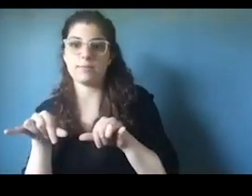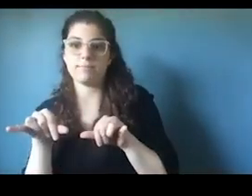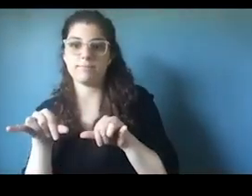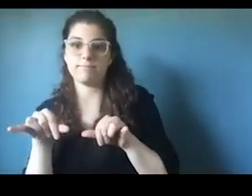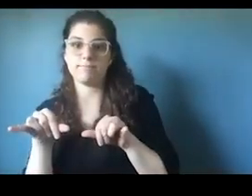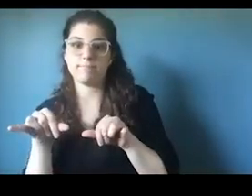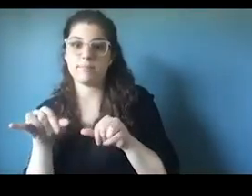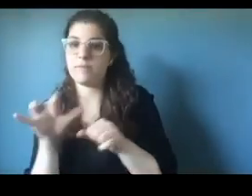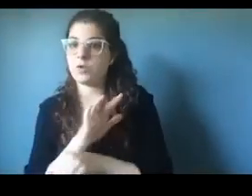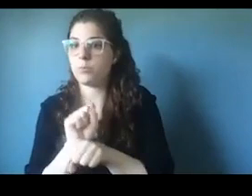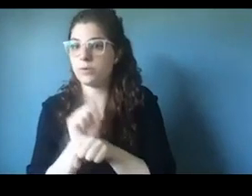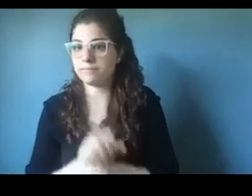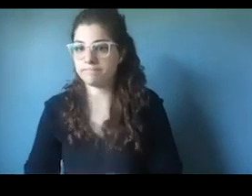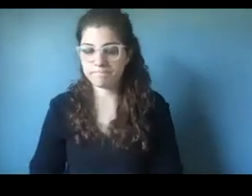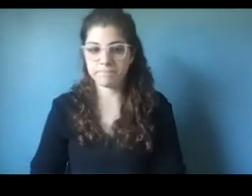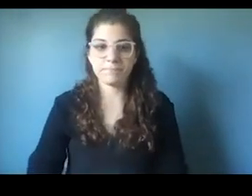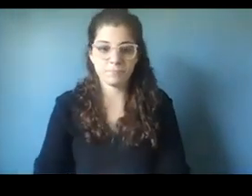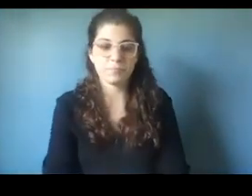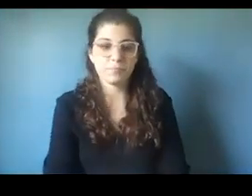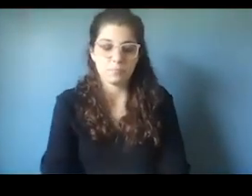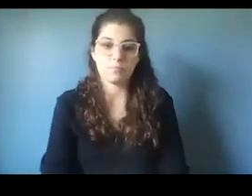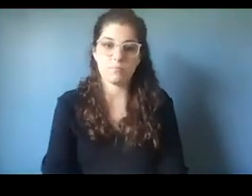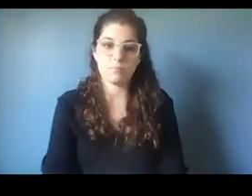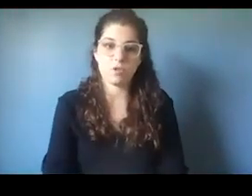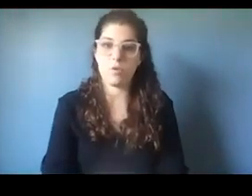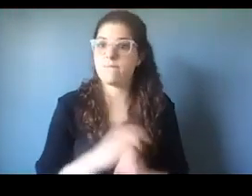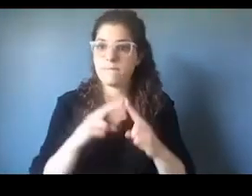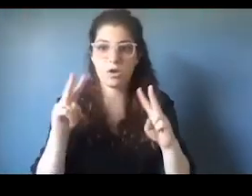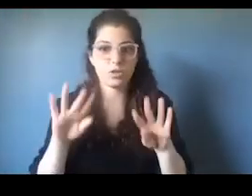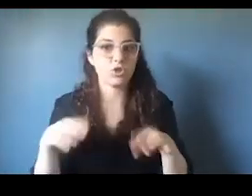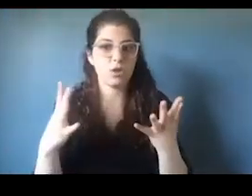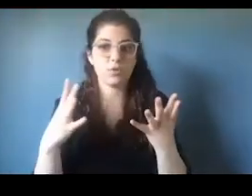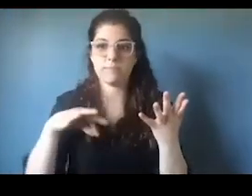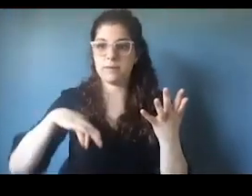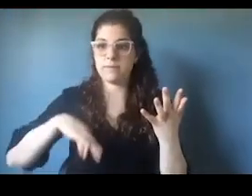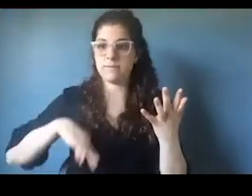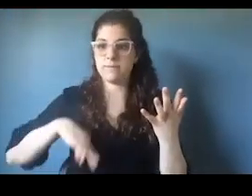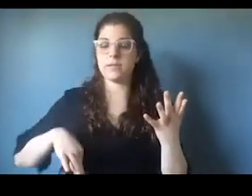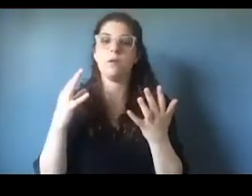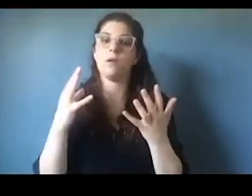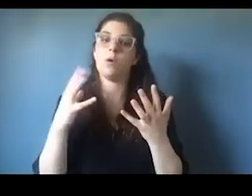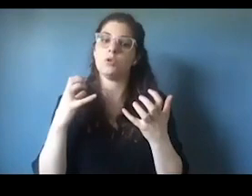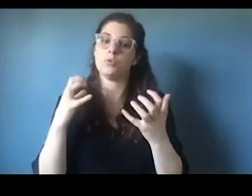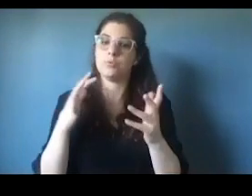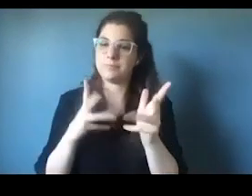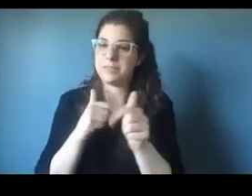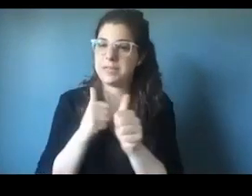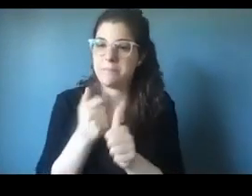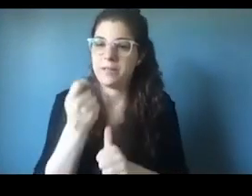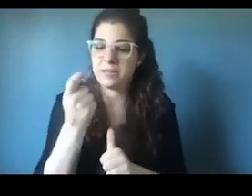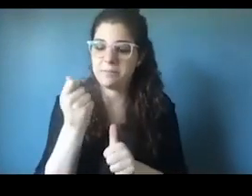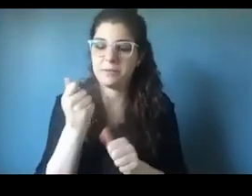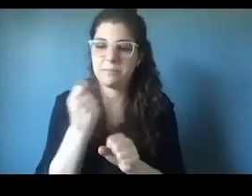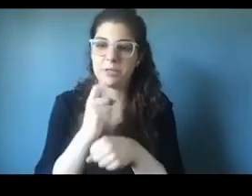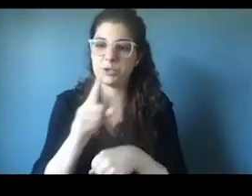fully employed. Okay, so this is really a very generous benefit. I want to speed up a little bit just to make